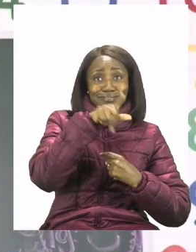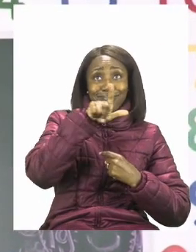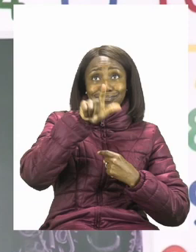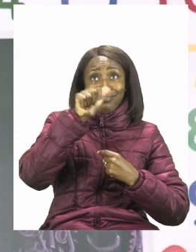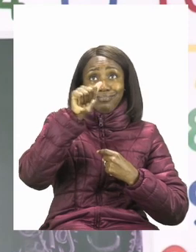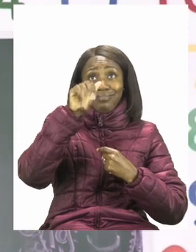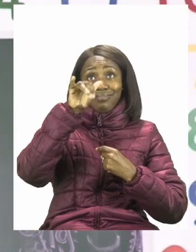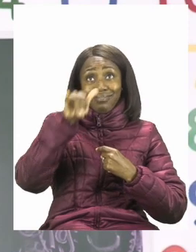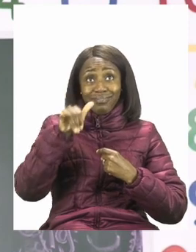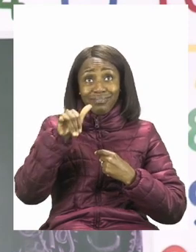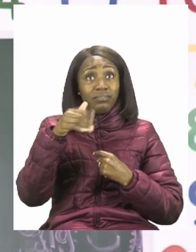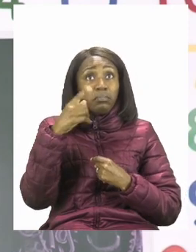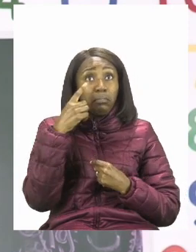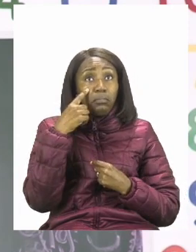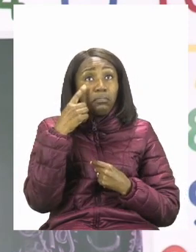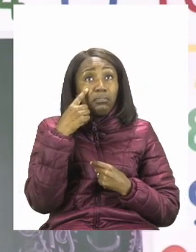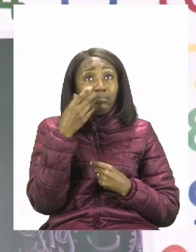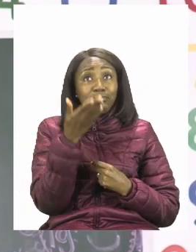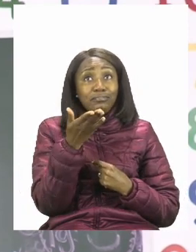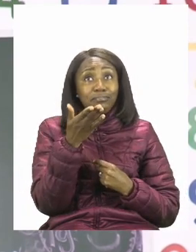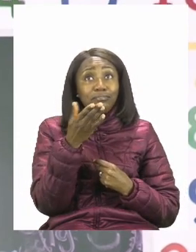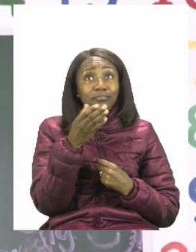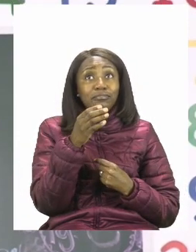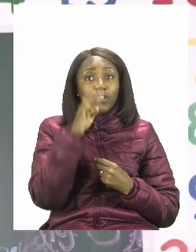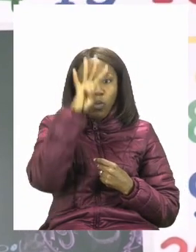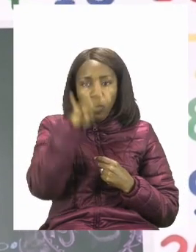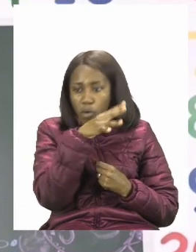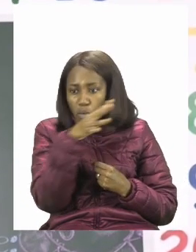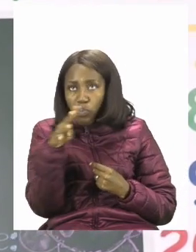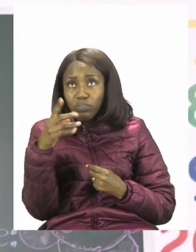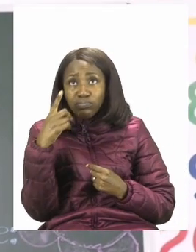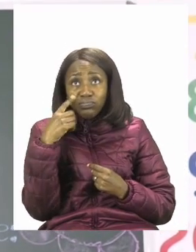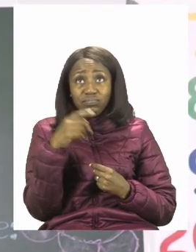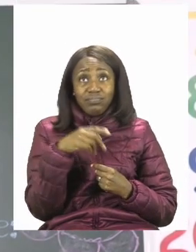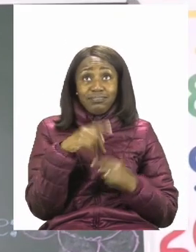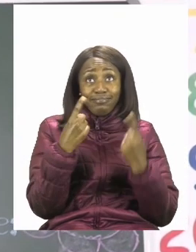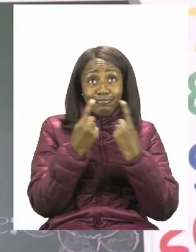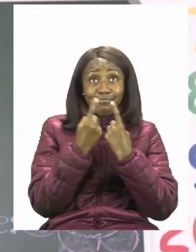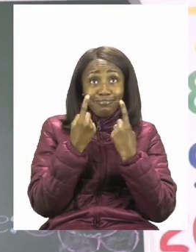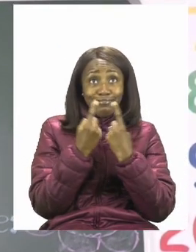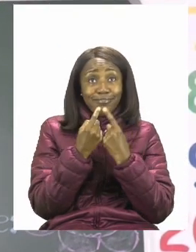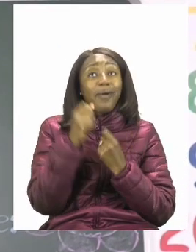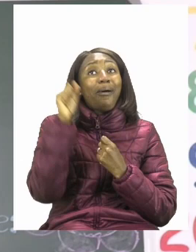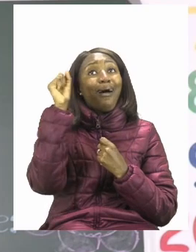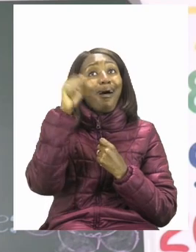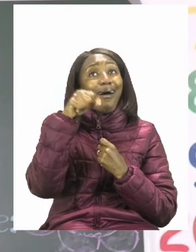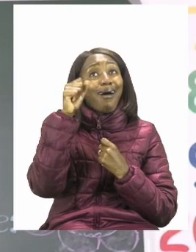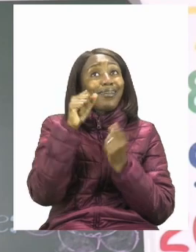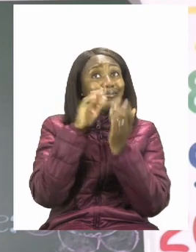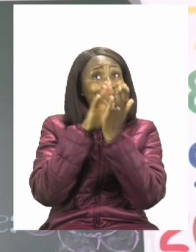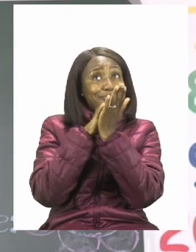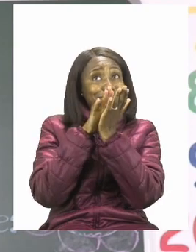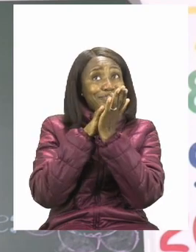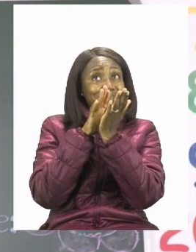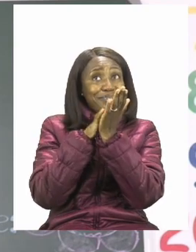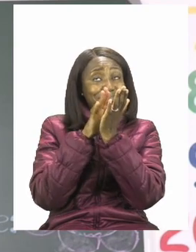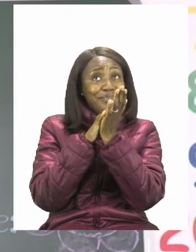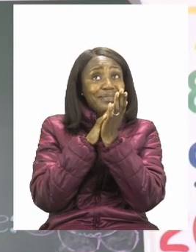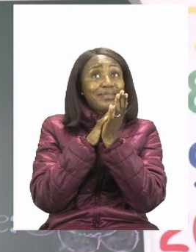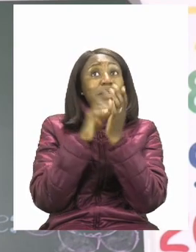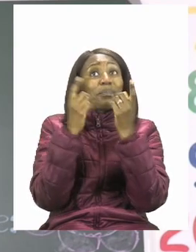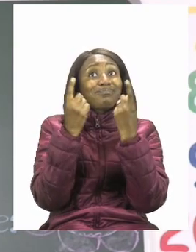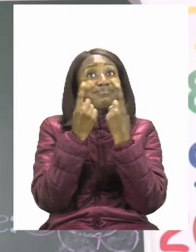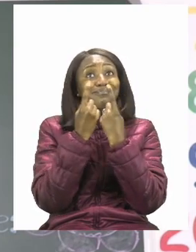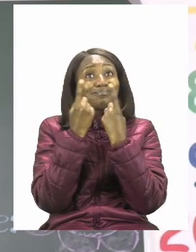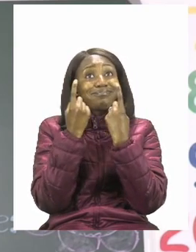you see the word play in the crossword? Good job. The word play